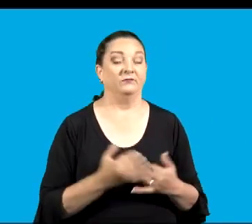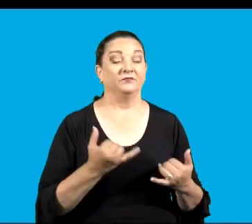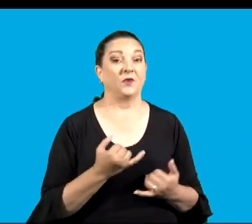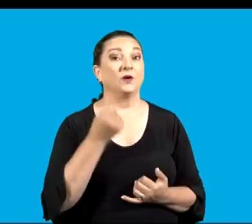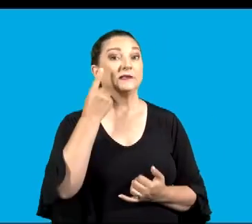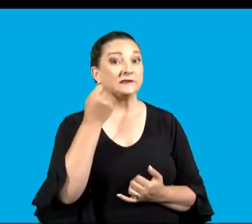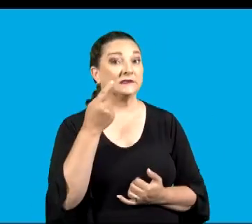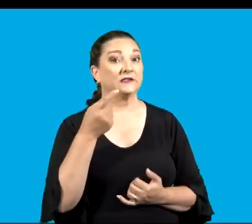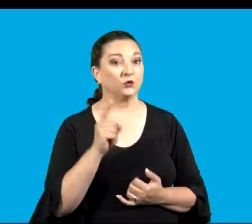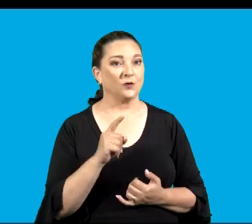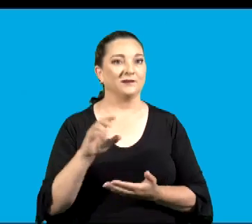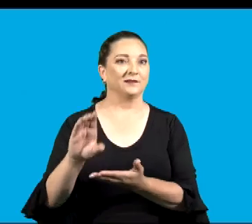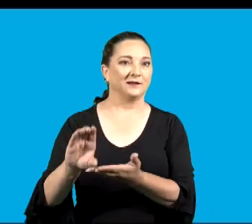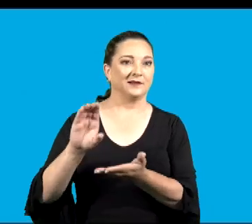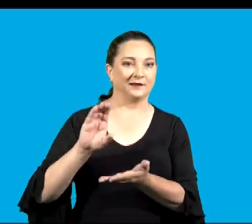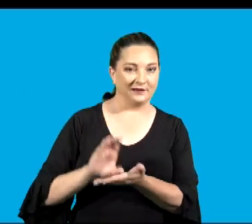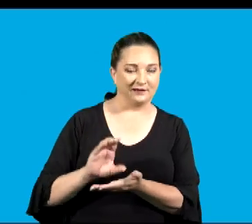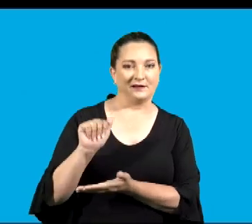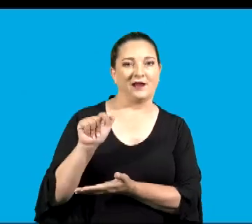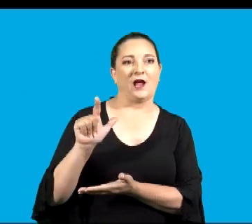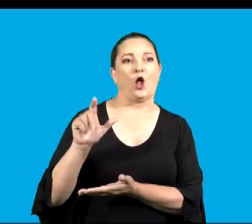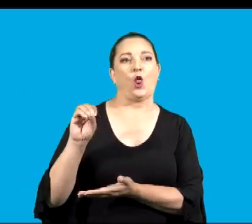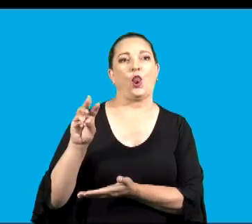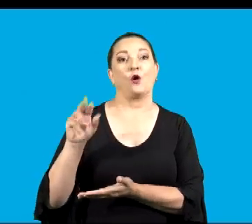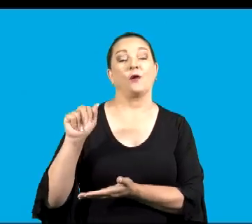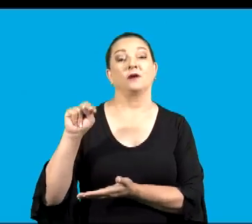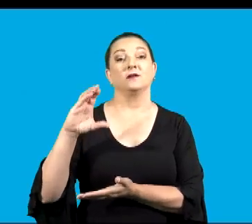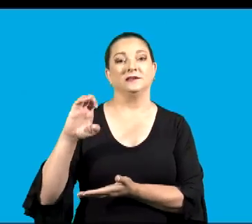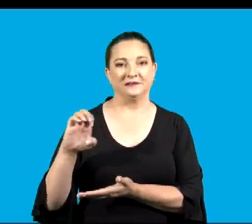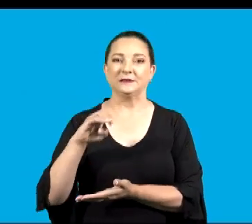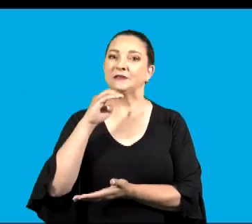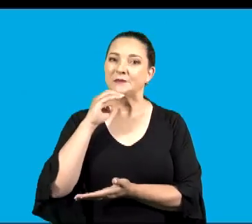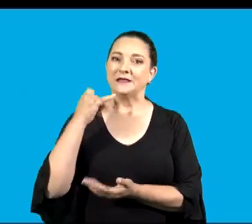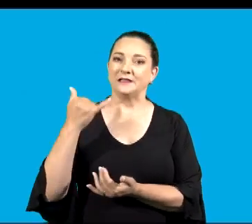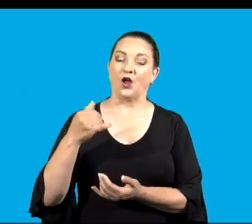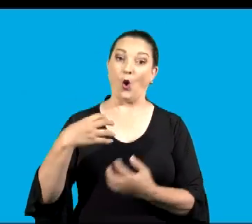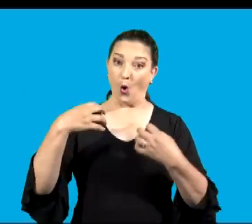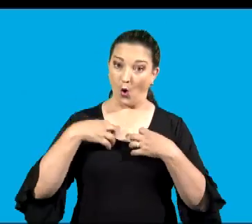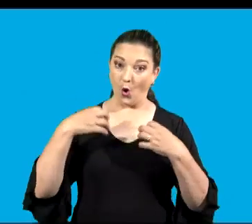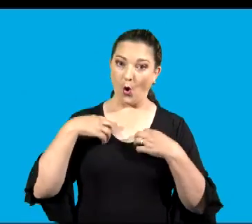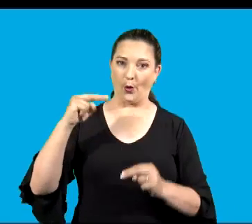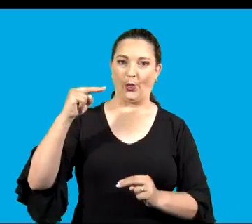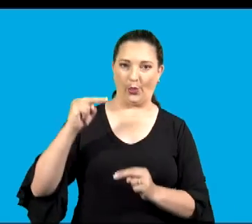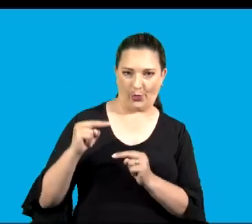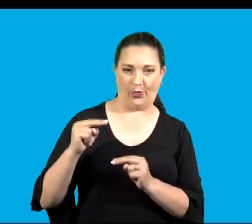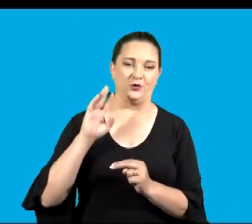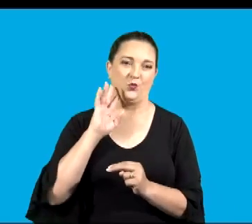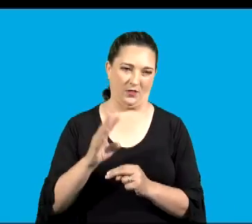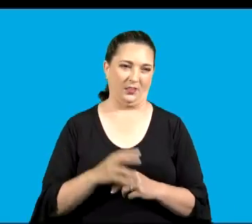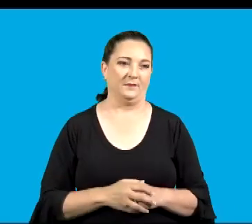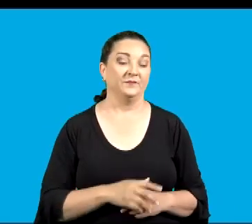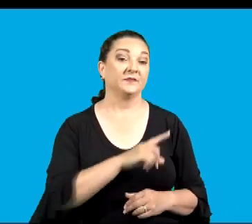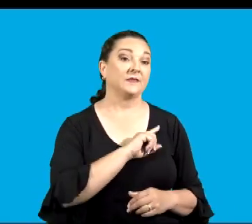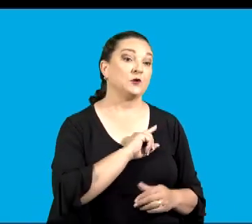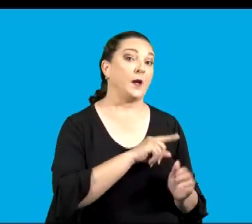we understand that an allowance would decrease the amount that we owe to our creditors. So I'll come